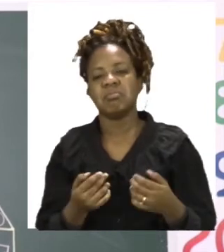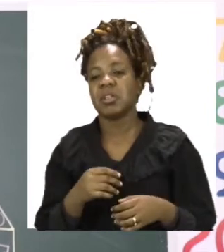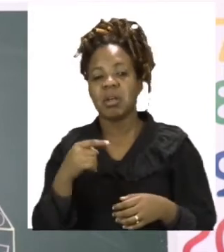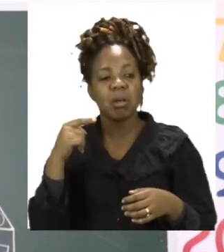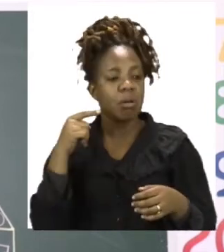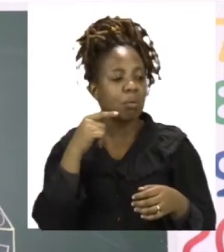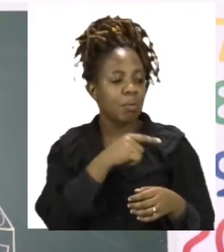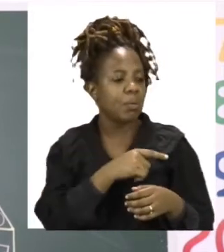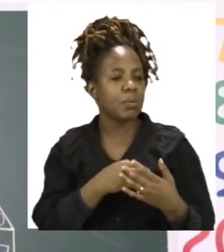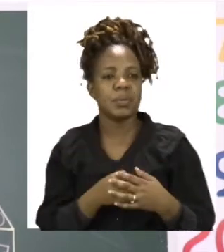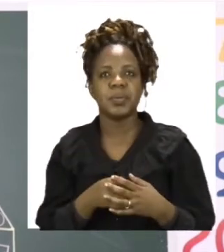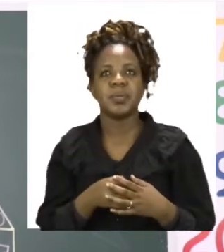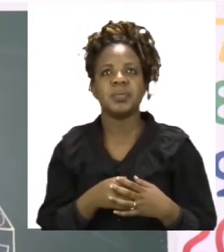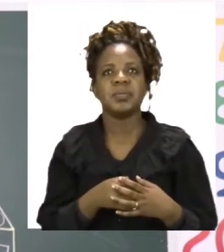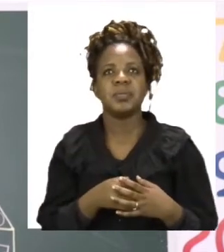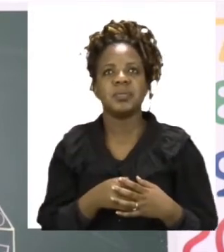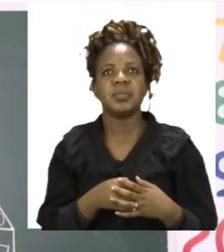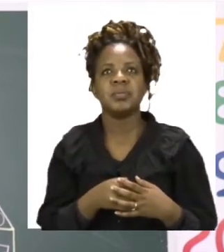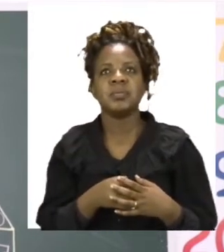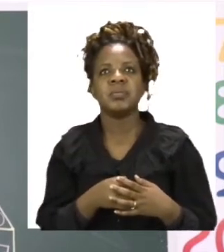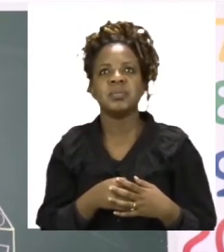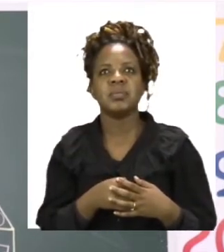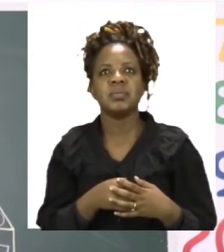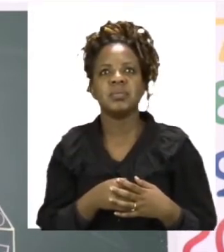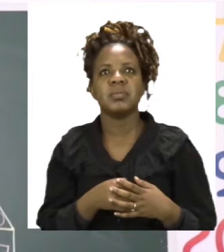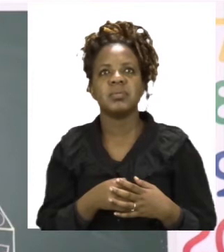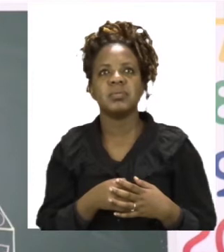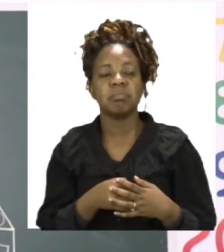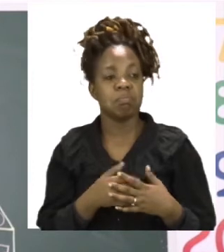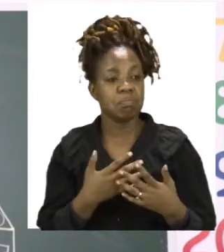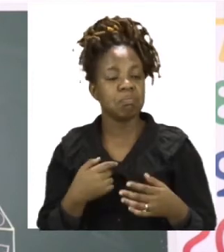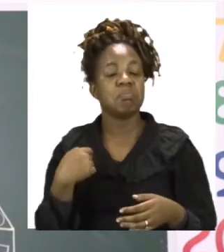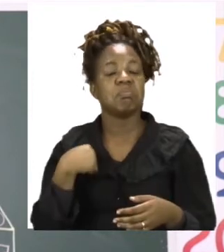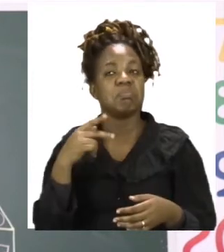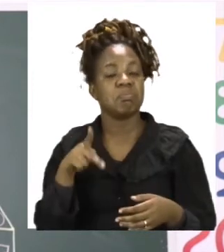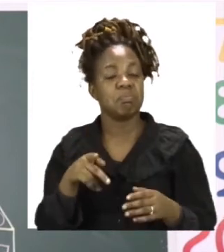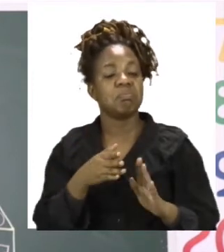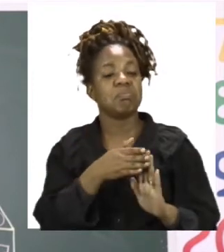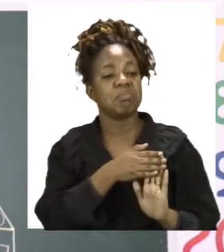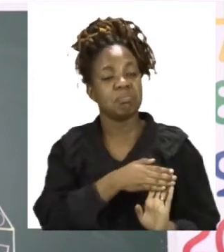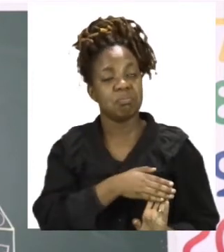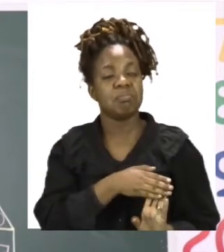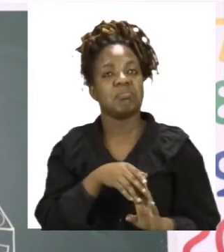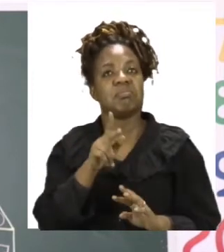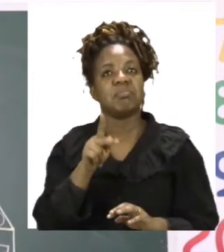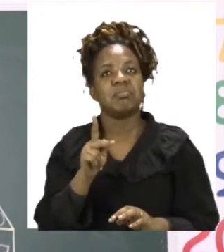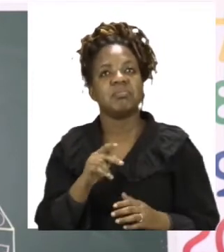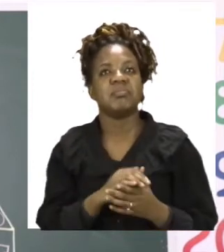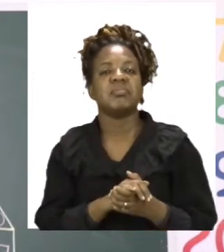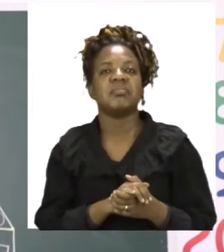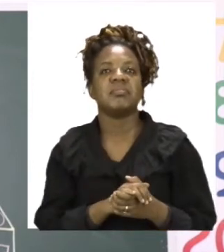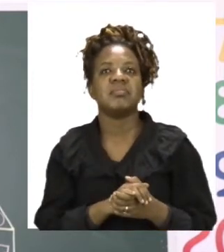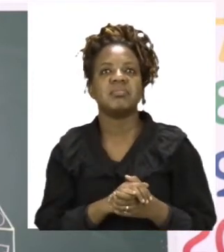disappears. And Petrus is safe again. So, where